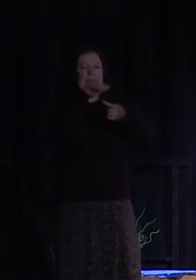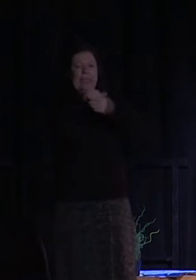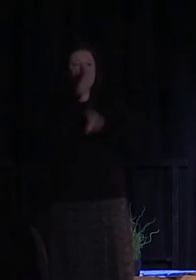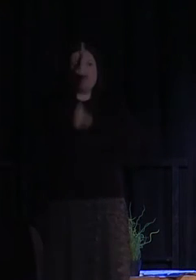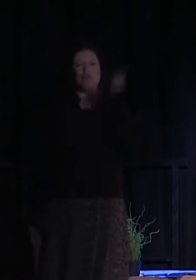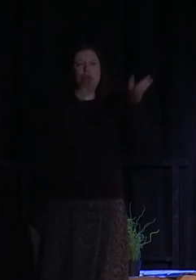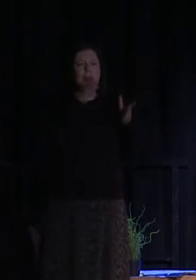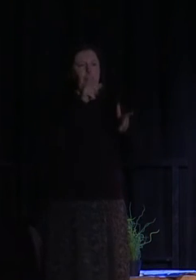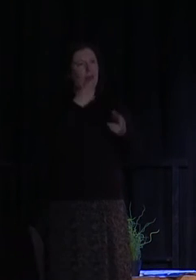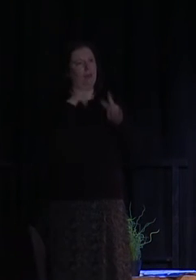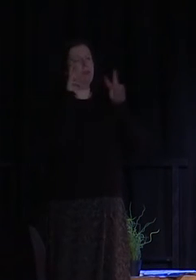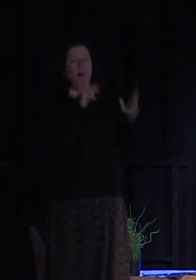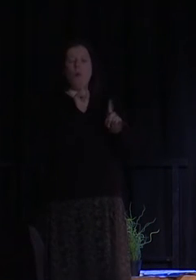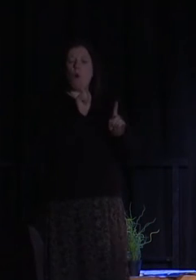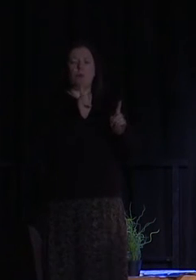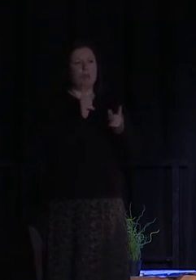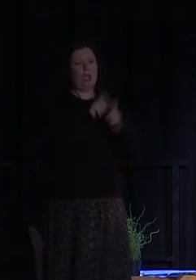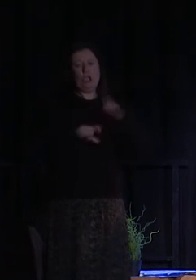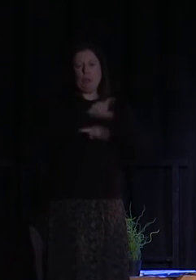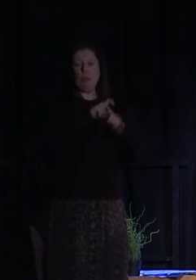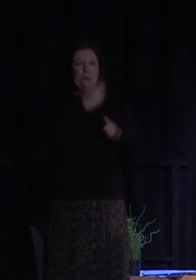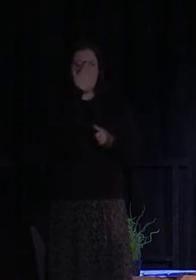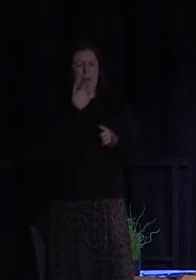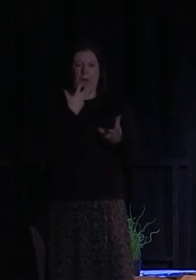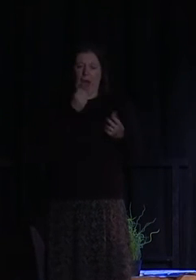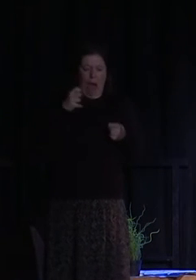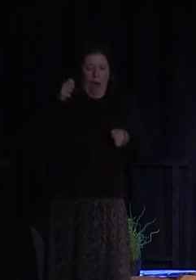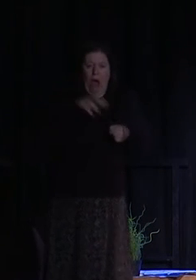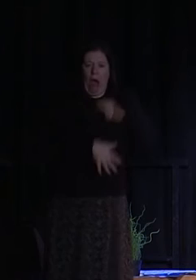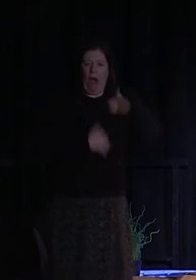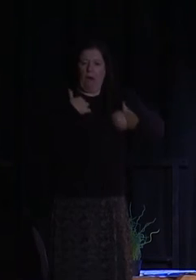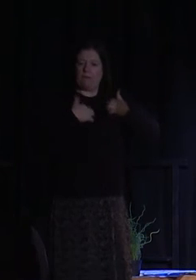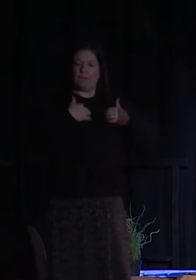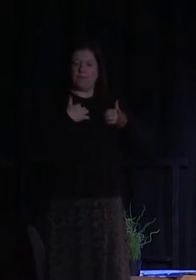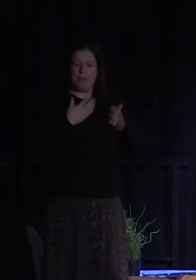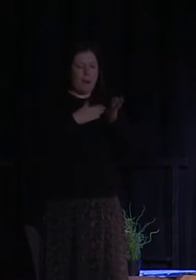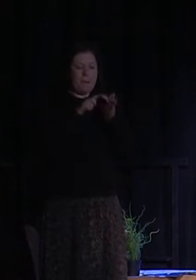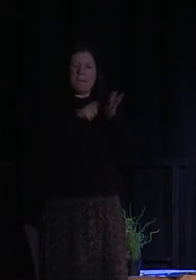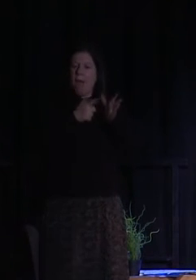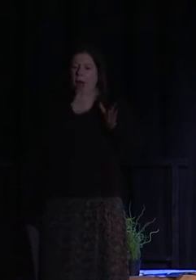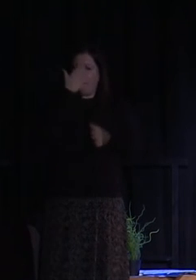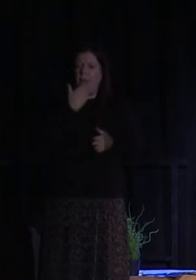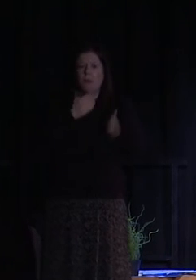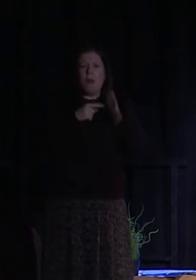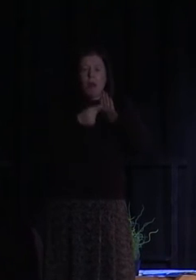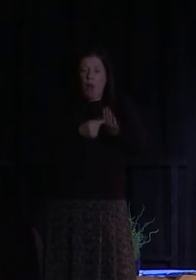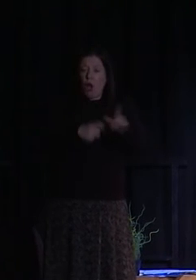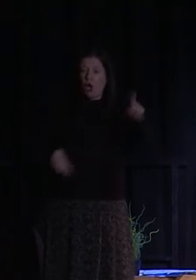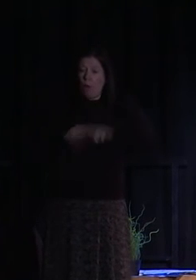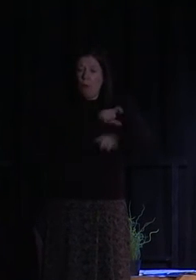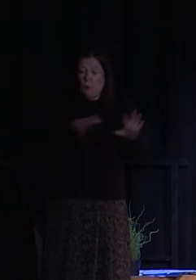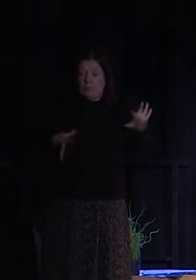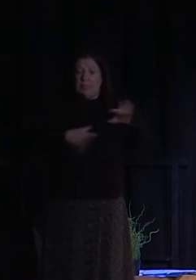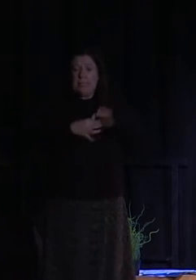to communities and to people. Actually, that first film that Ajay showed of the Mela people, those communities that we reach out to, that